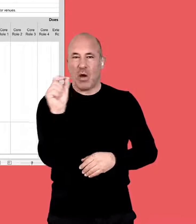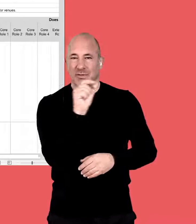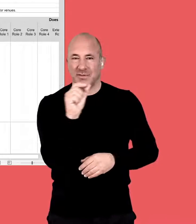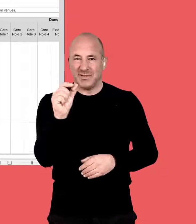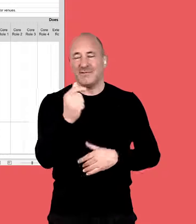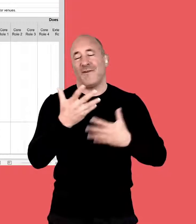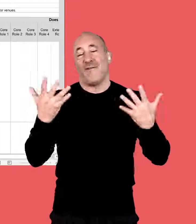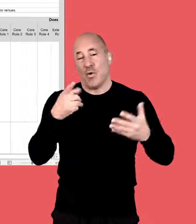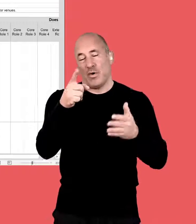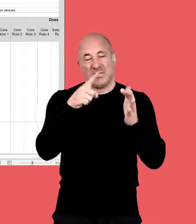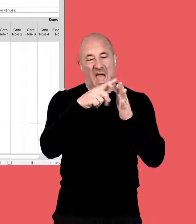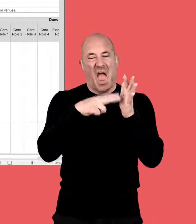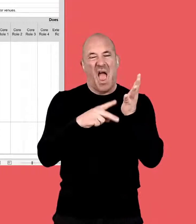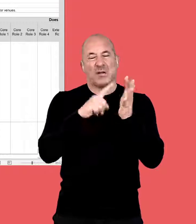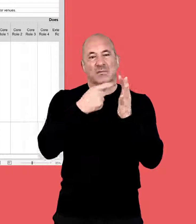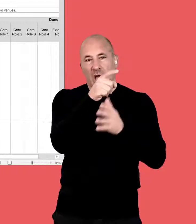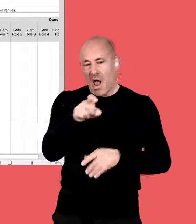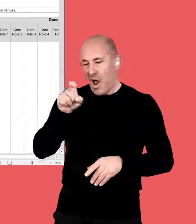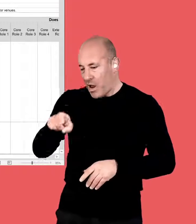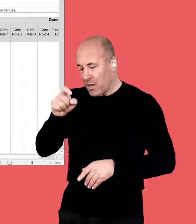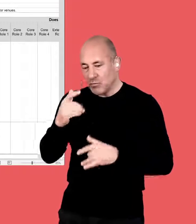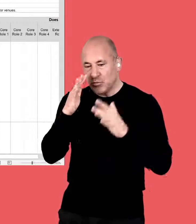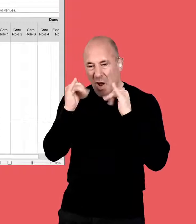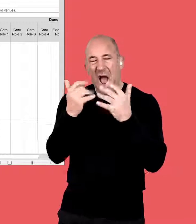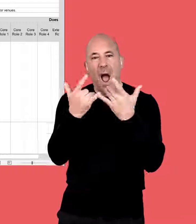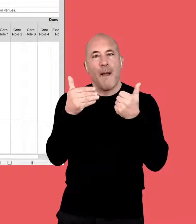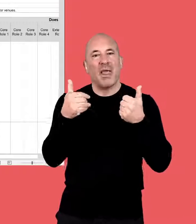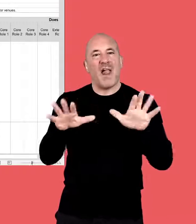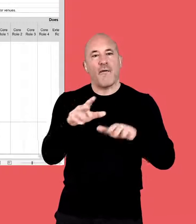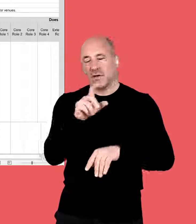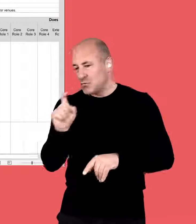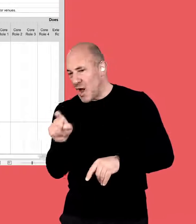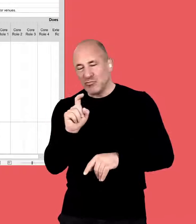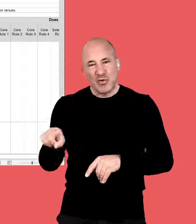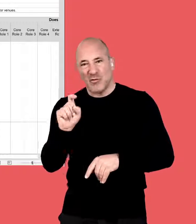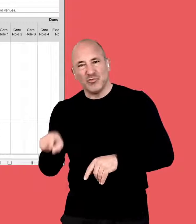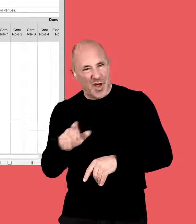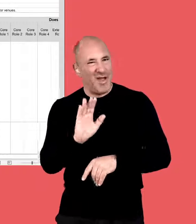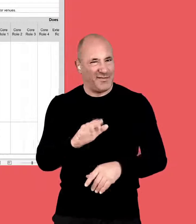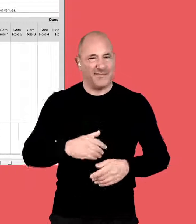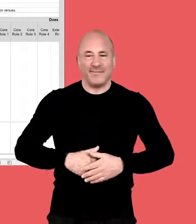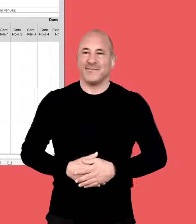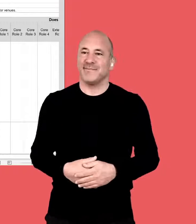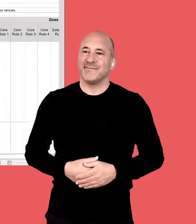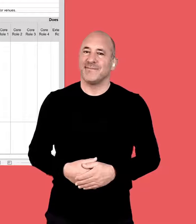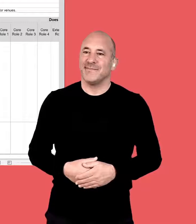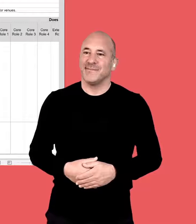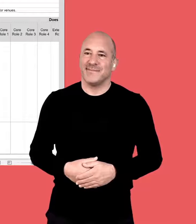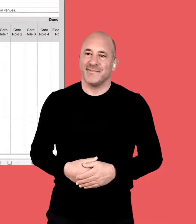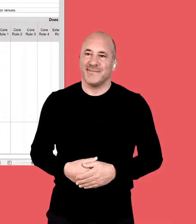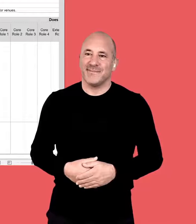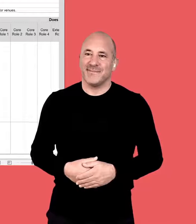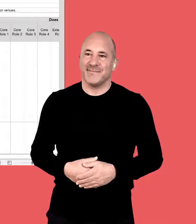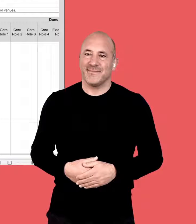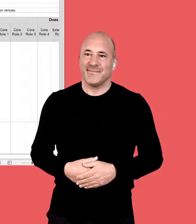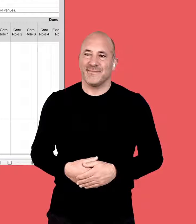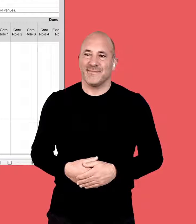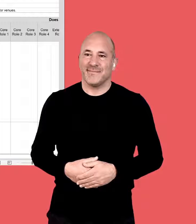characters for this section, so please do press enter and check the character count regularly to save the